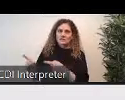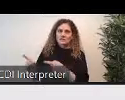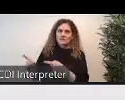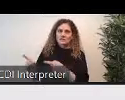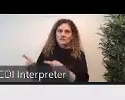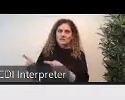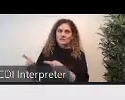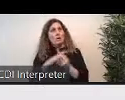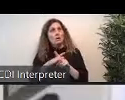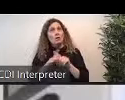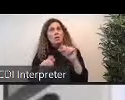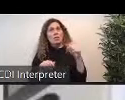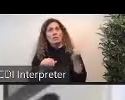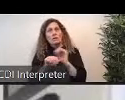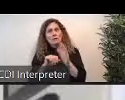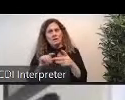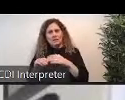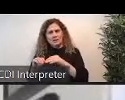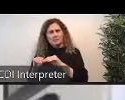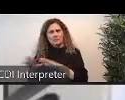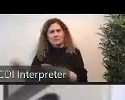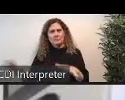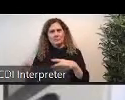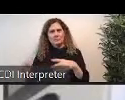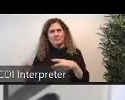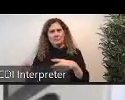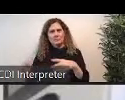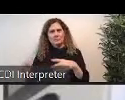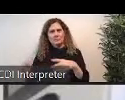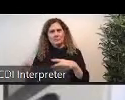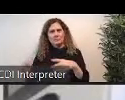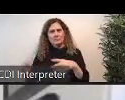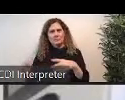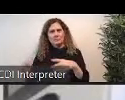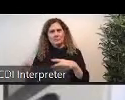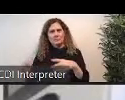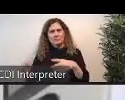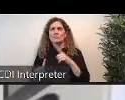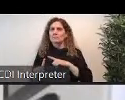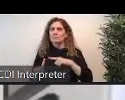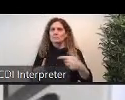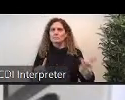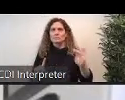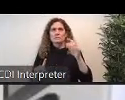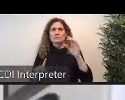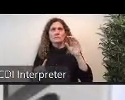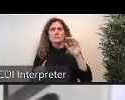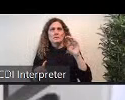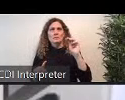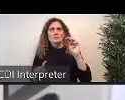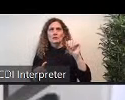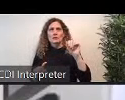strain? I'm going to turn that over to Commissioner Jackson, who's been working on it directly. Commissioner?